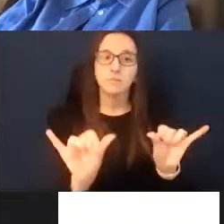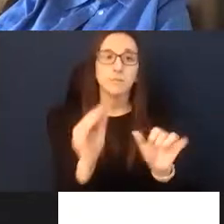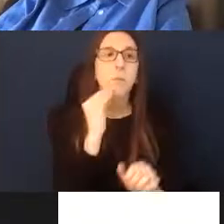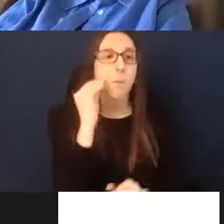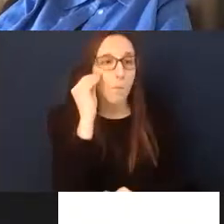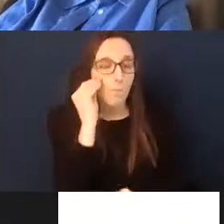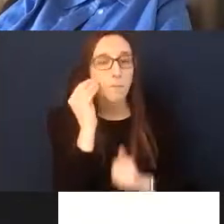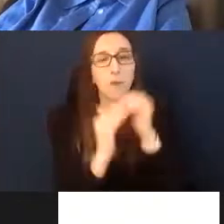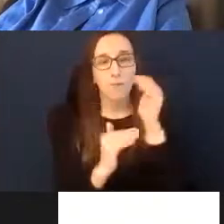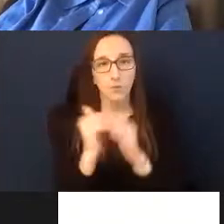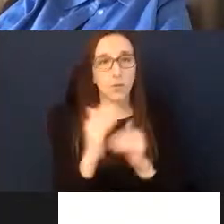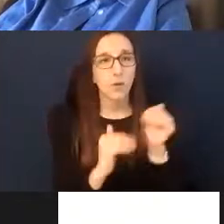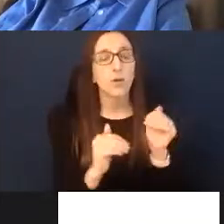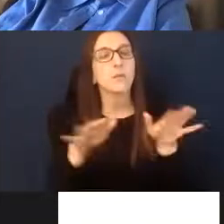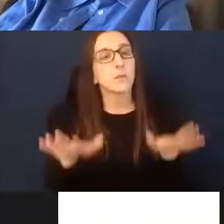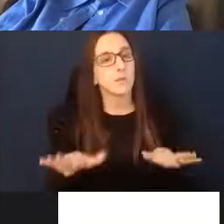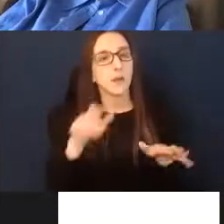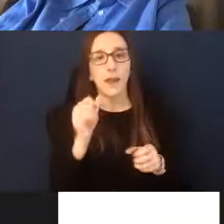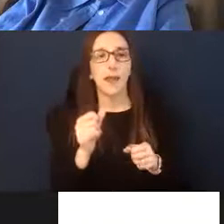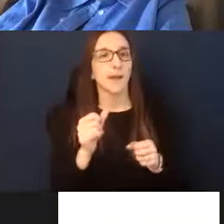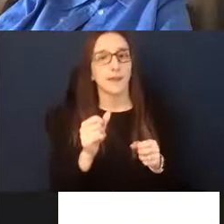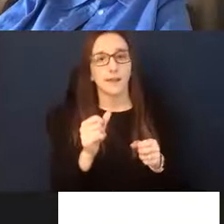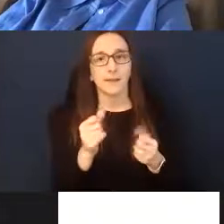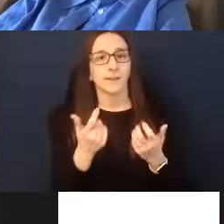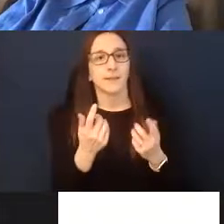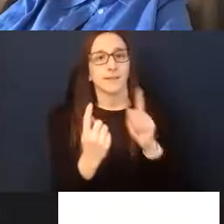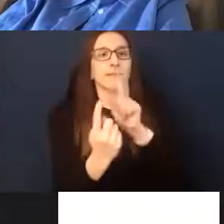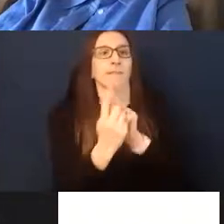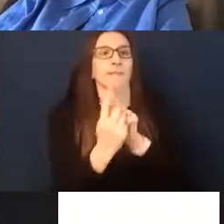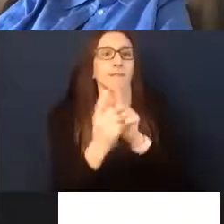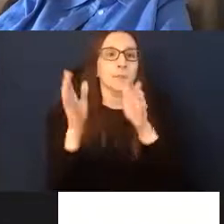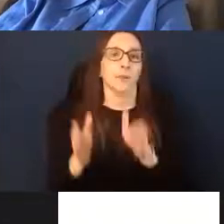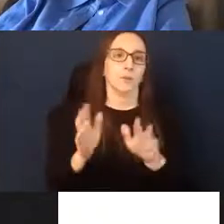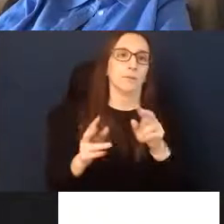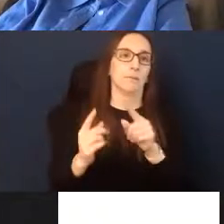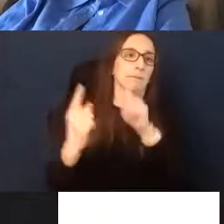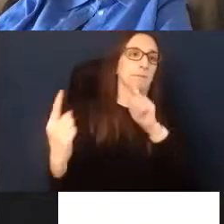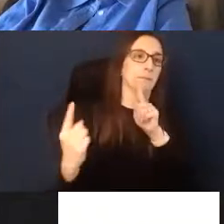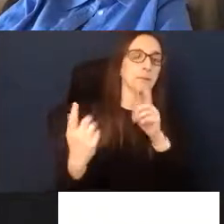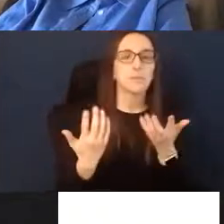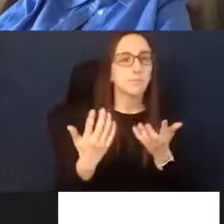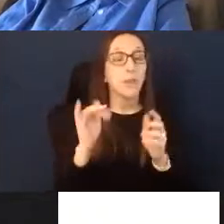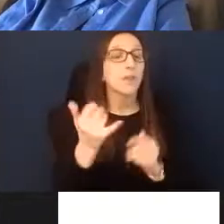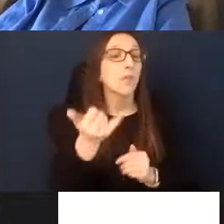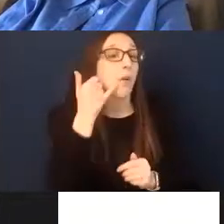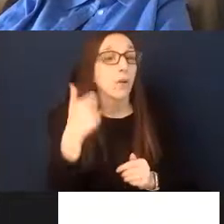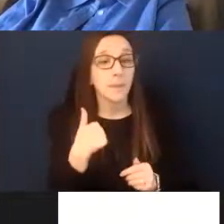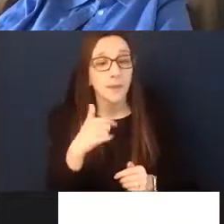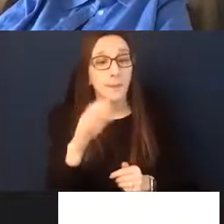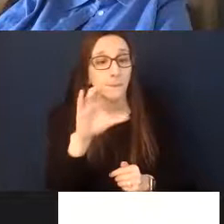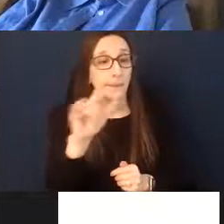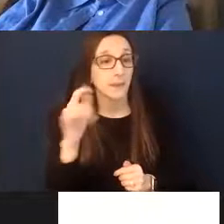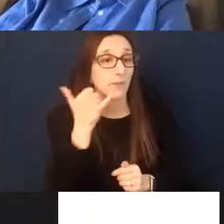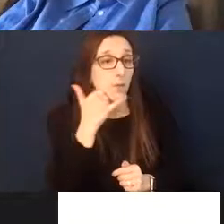comfortable and have peace of mind that you're not having to meet with me somewhere. You can reach me by phone. My cell phone is right here